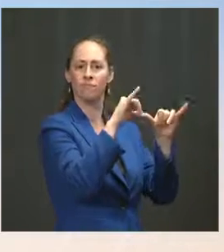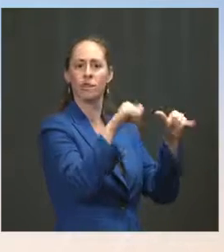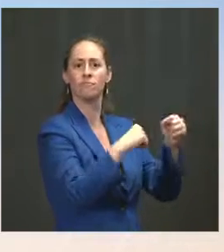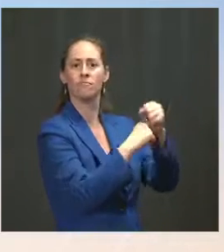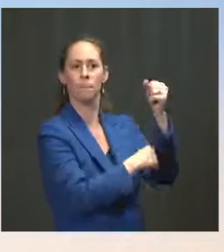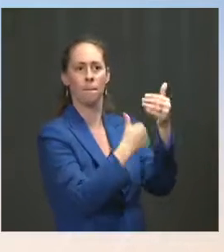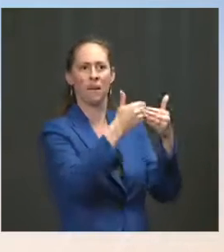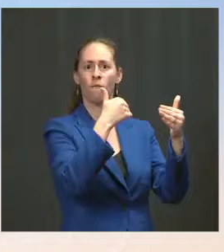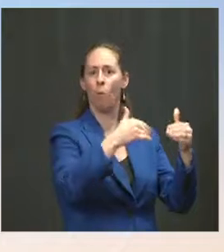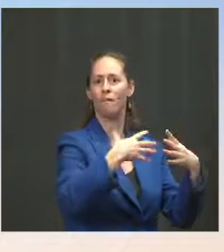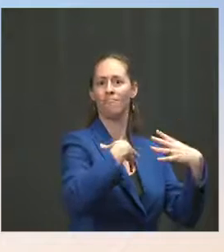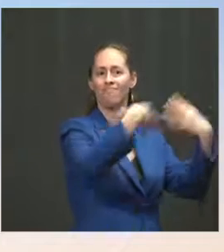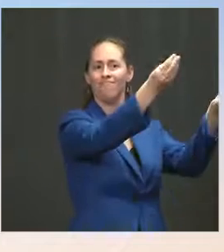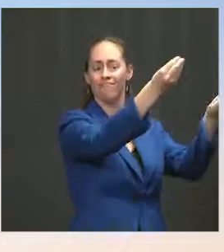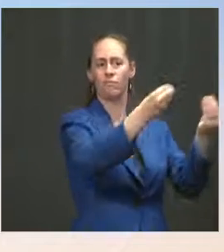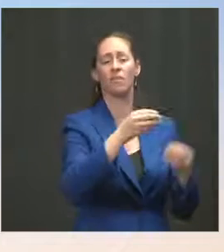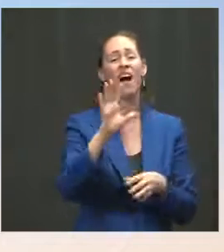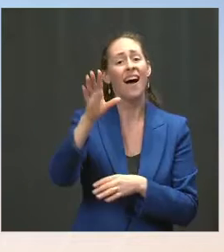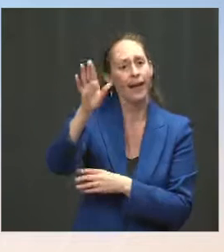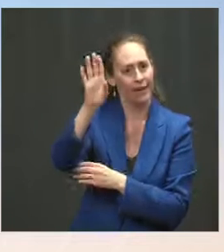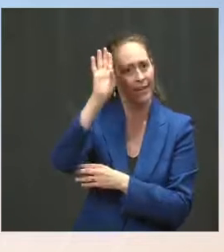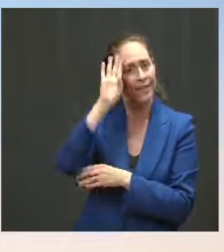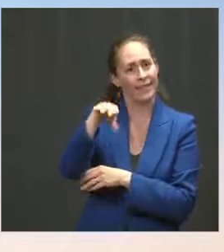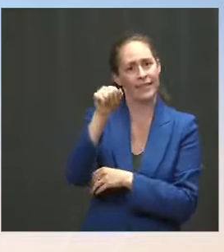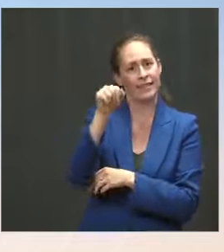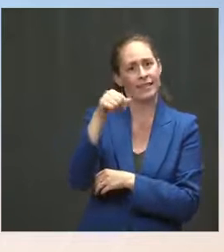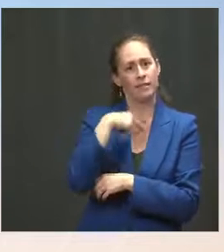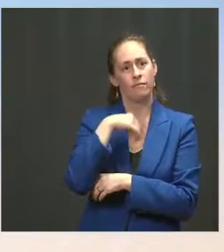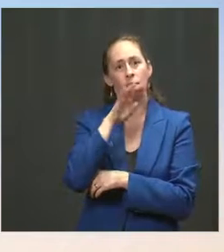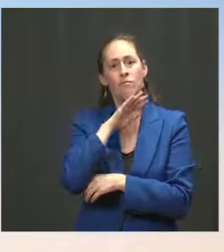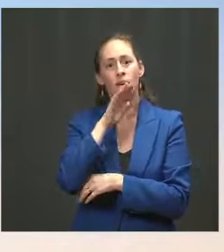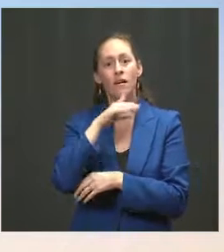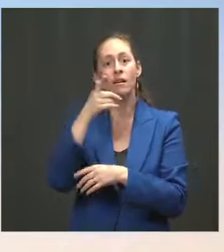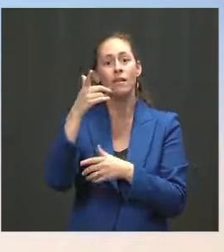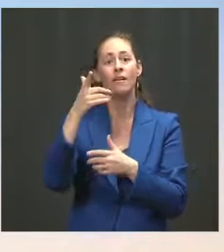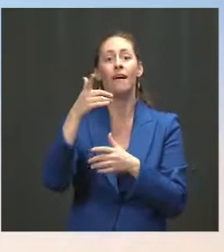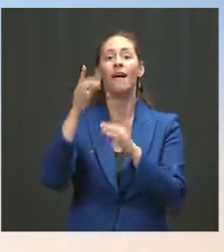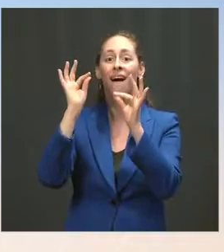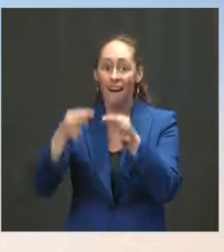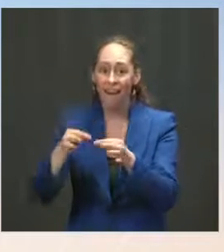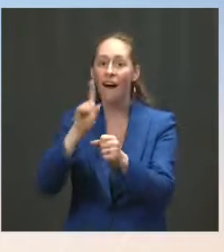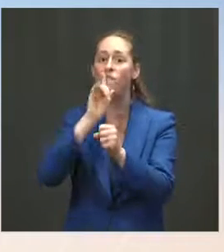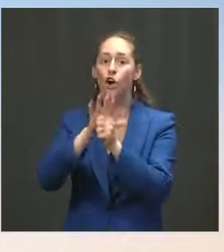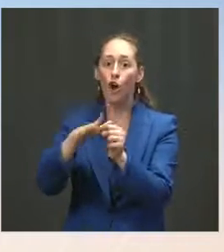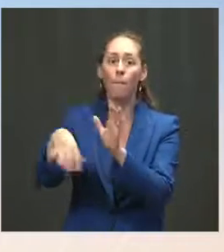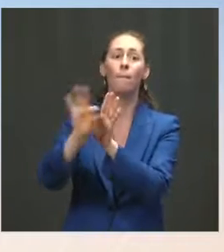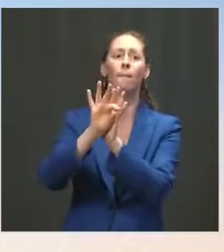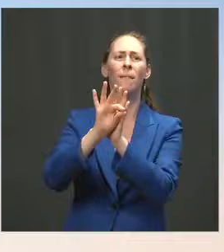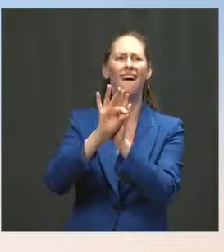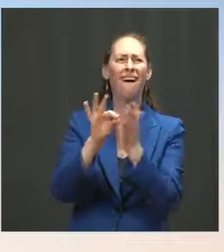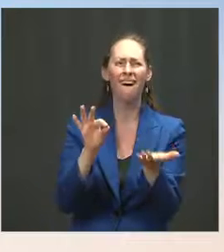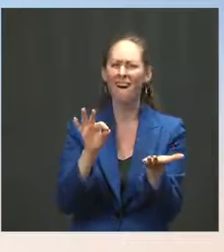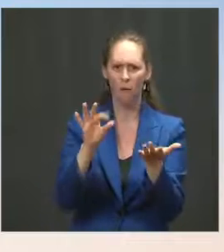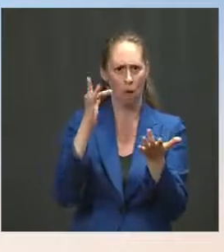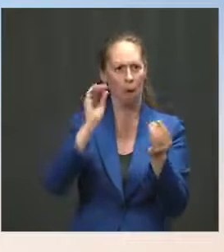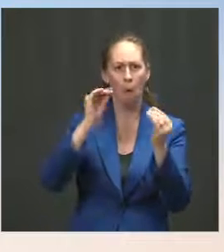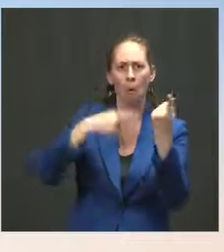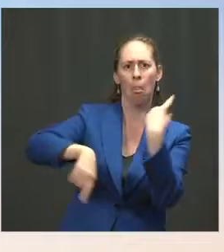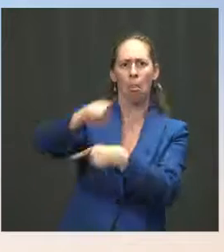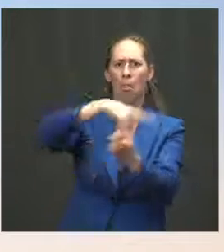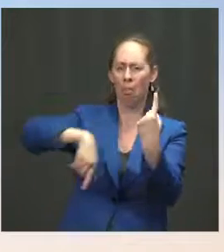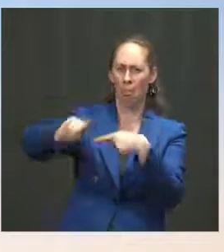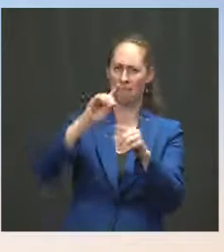over the slow pace of confirmations, particularly for non-controversial nominees. A number of these nominees who are sitting and waiting are